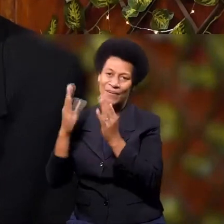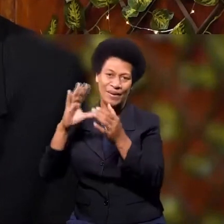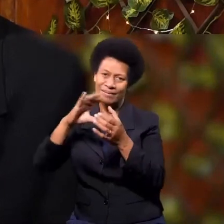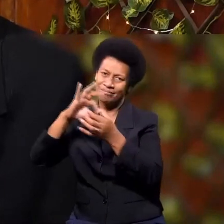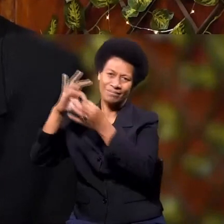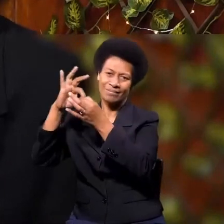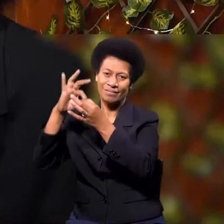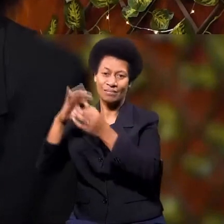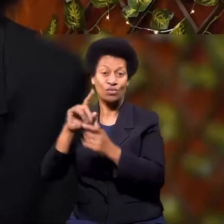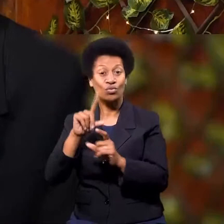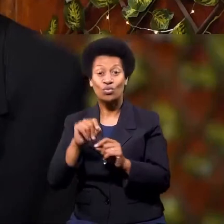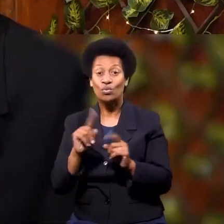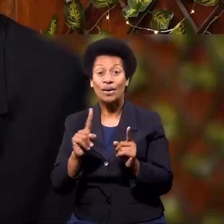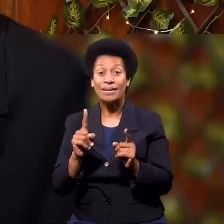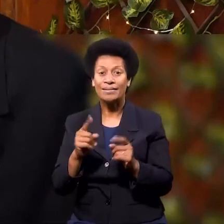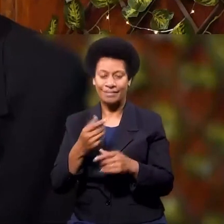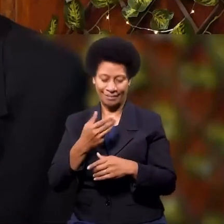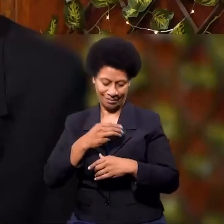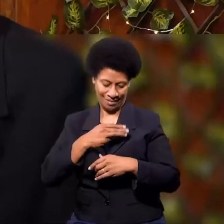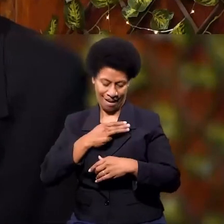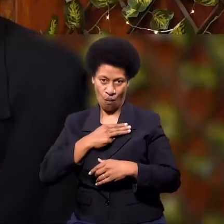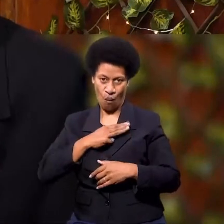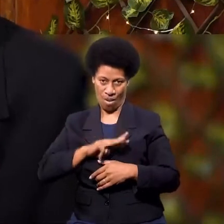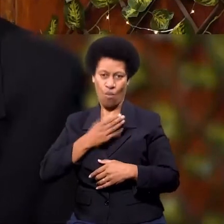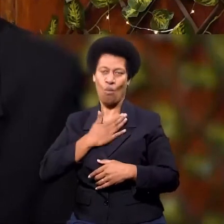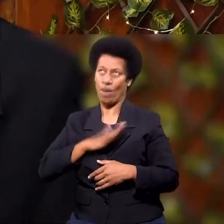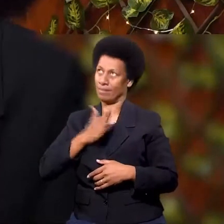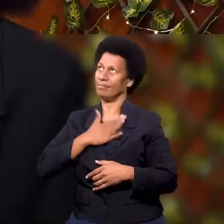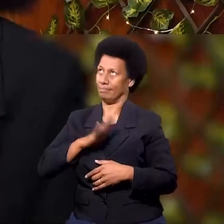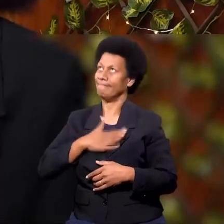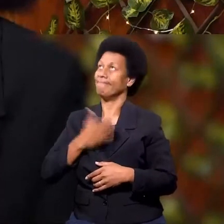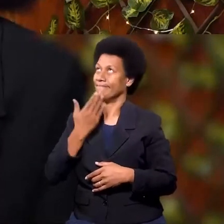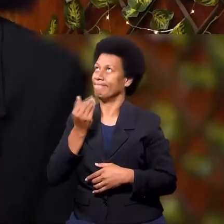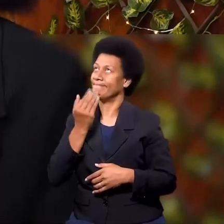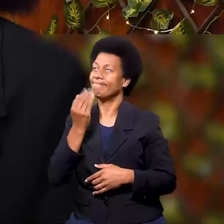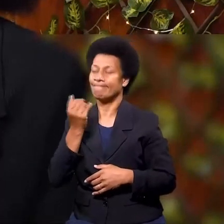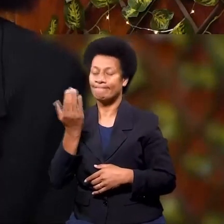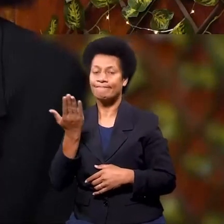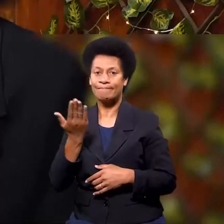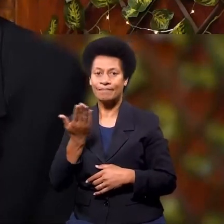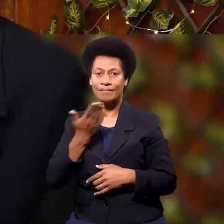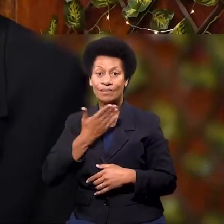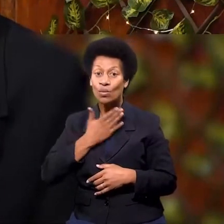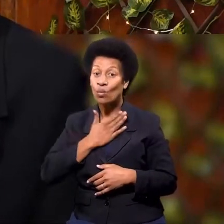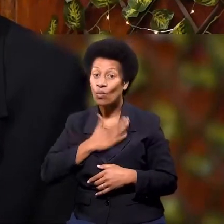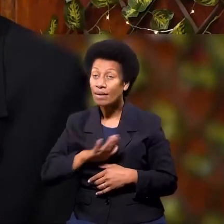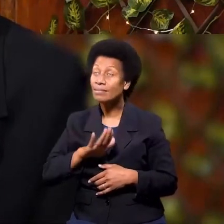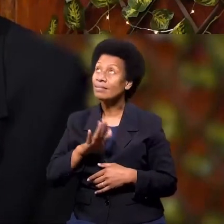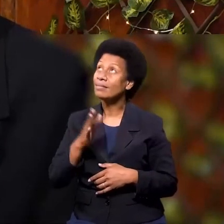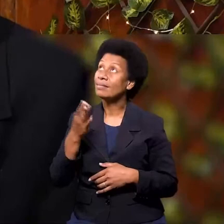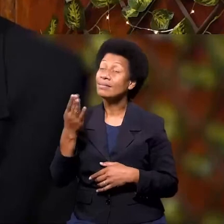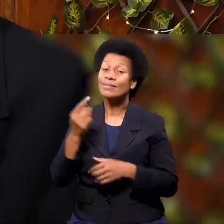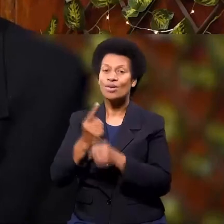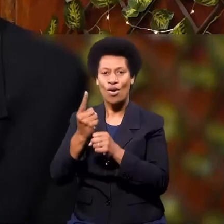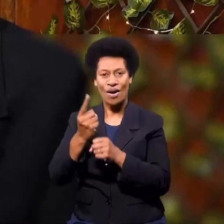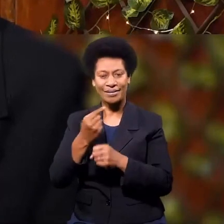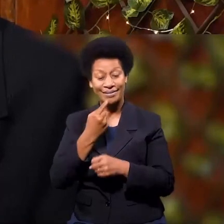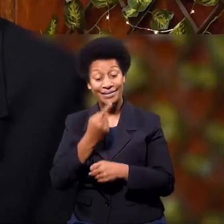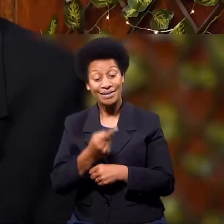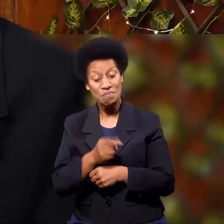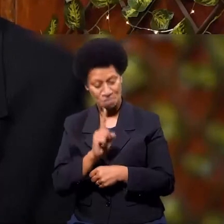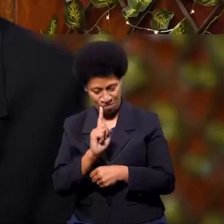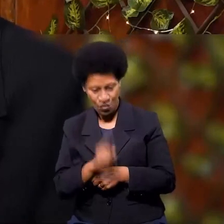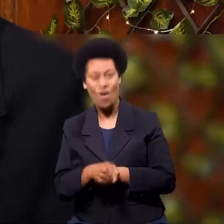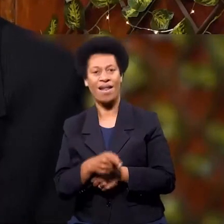highlighted, all you have to do is to be willing. The Spirit will provide everything Amen. Else. Amen. And the willingness is all that matters to